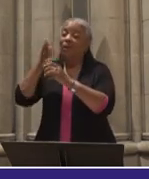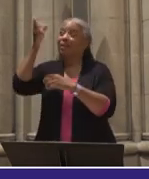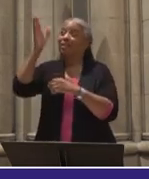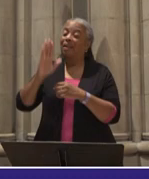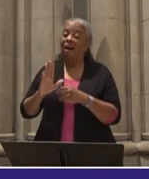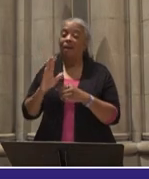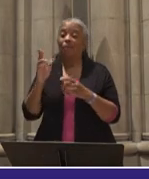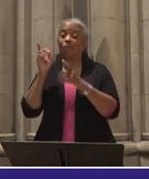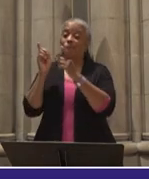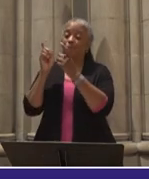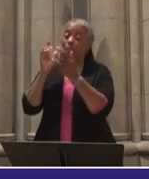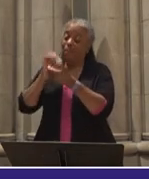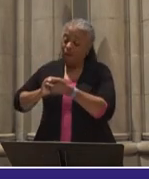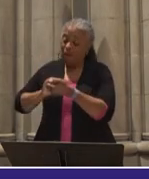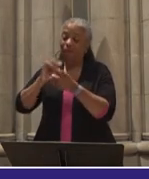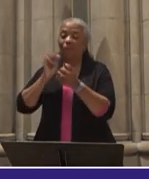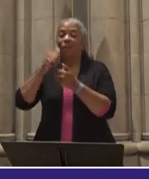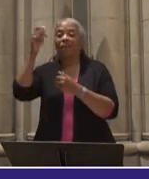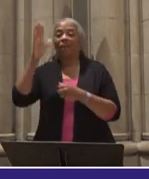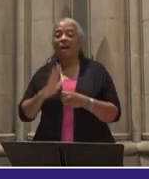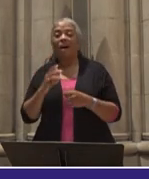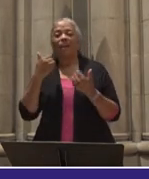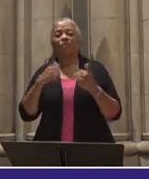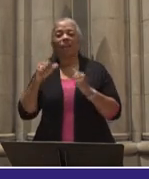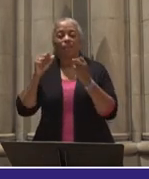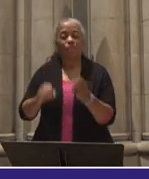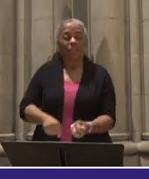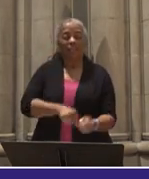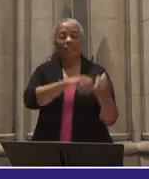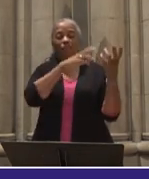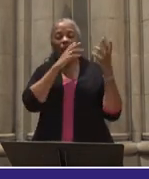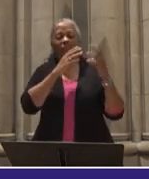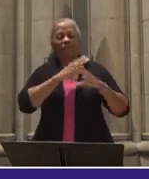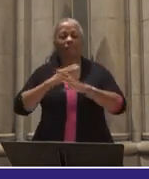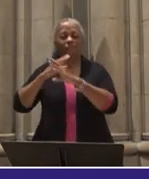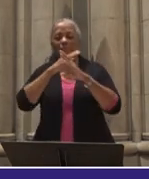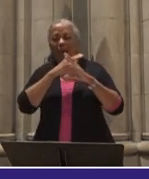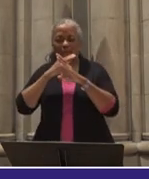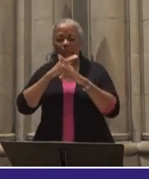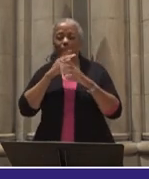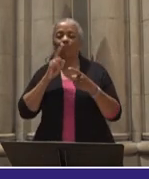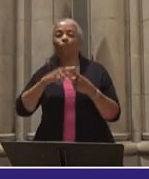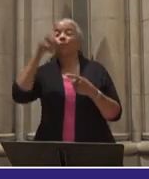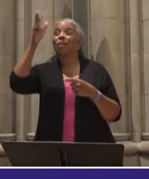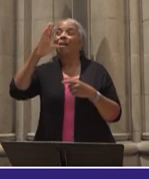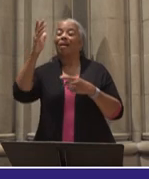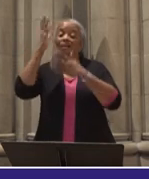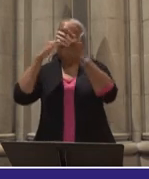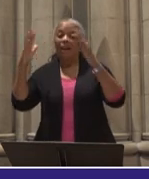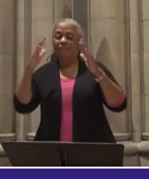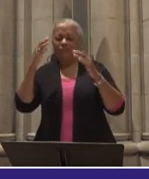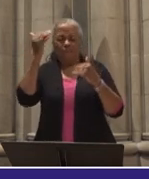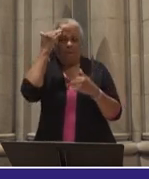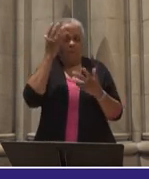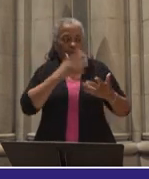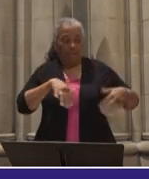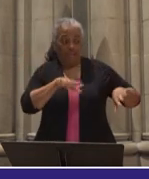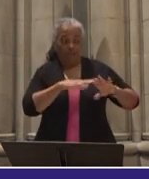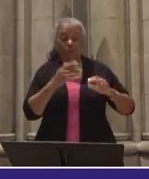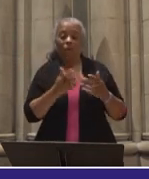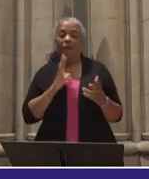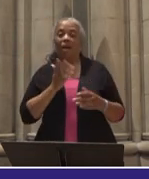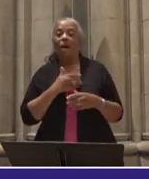is a barrier to God's heaven being made known on our earth. Cathedral